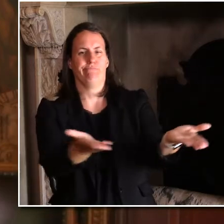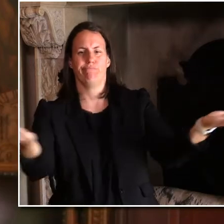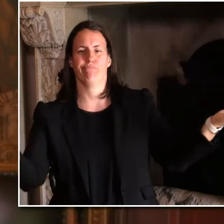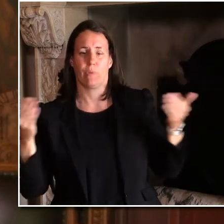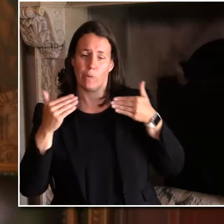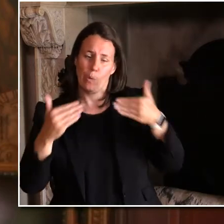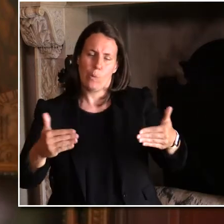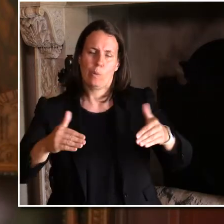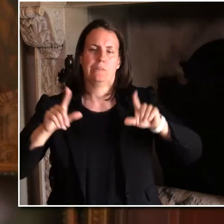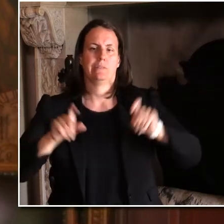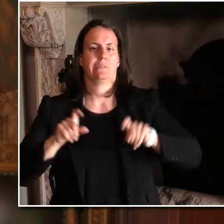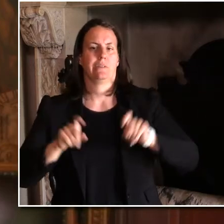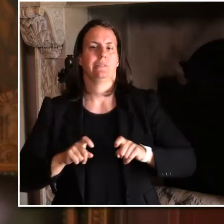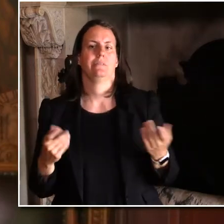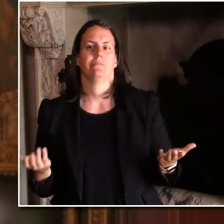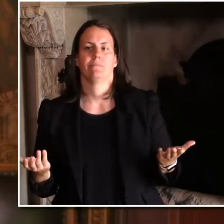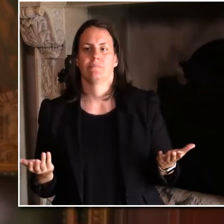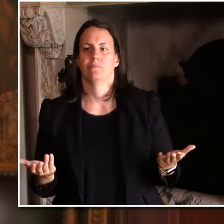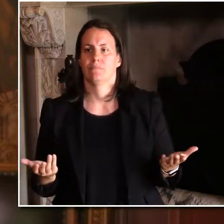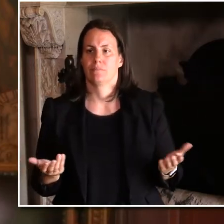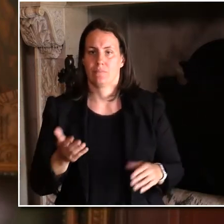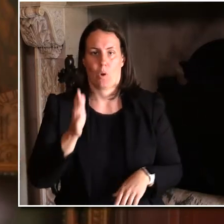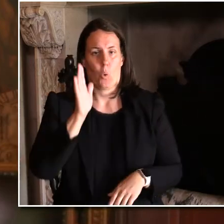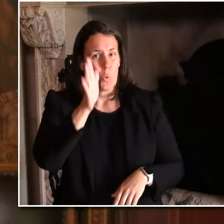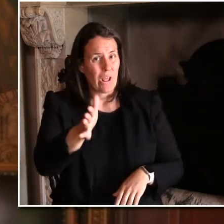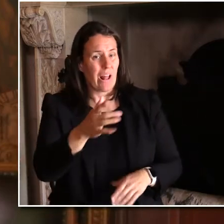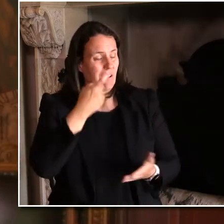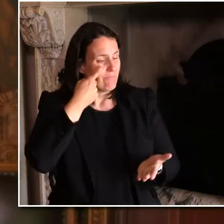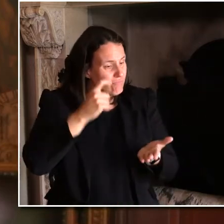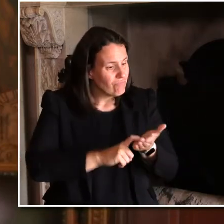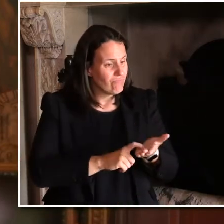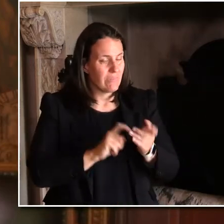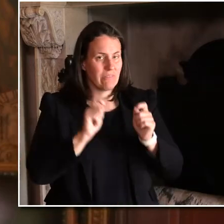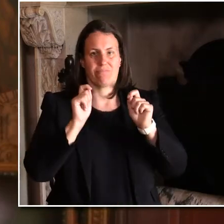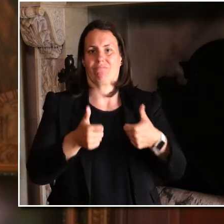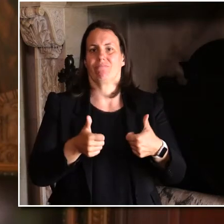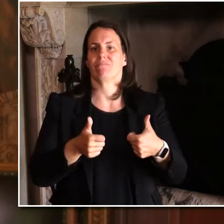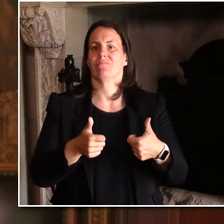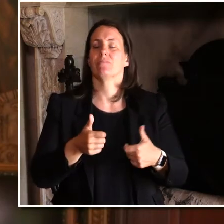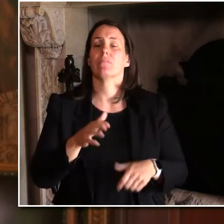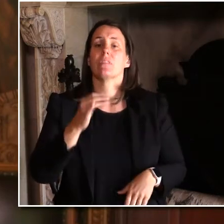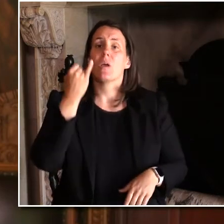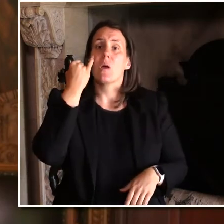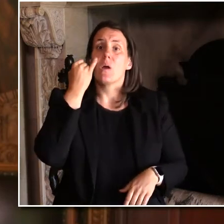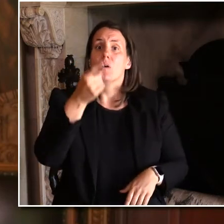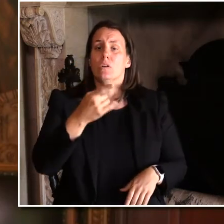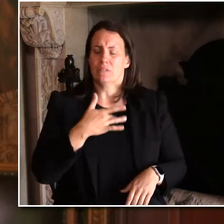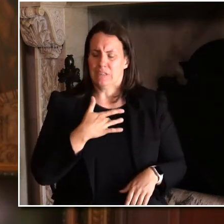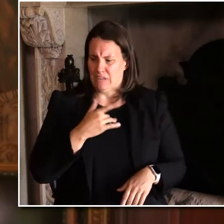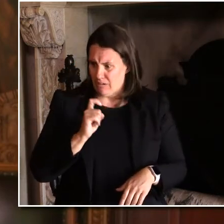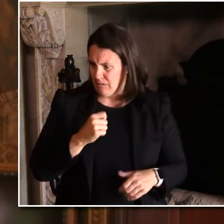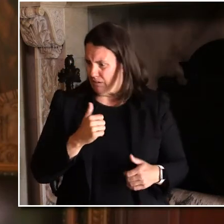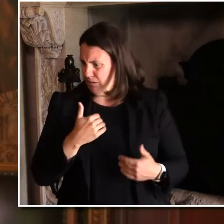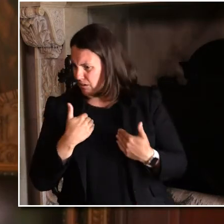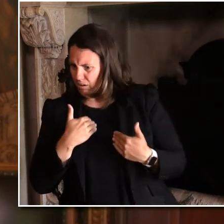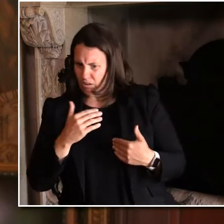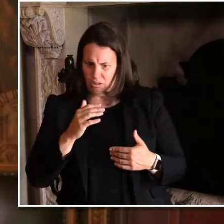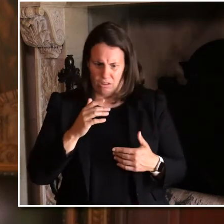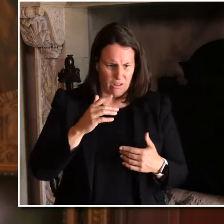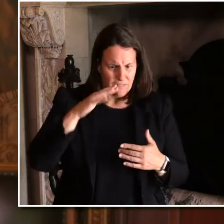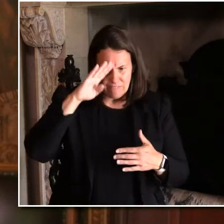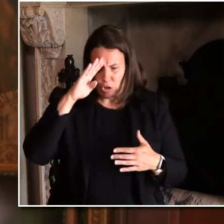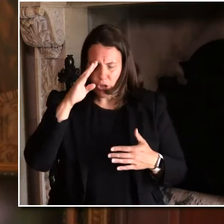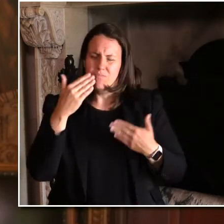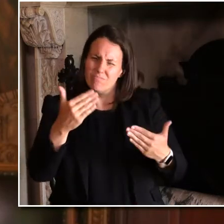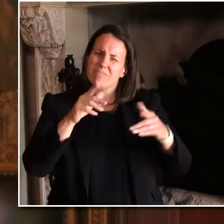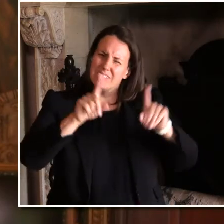COVID-19 early, which allows us to do our containment strategies and get people protected. Thank you, Jim. Now to Ryan